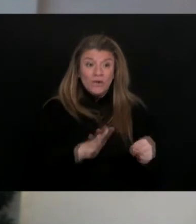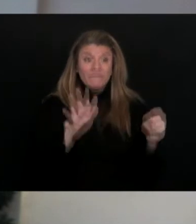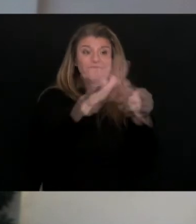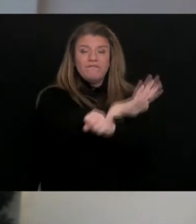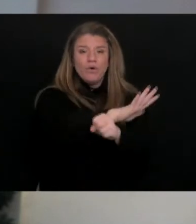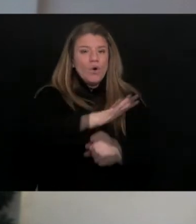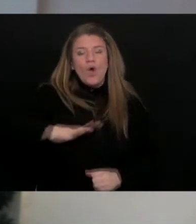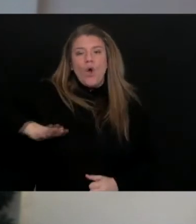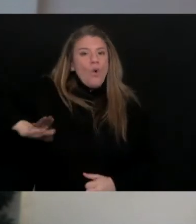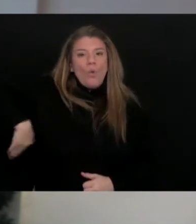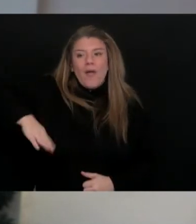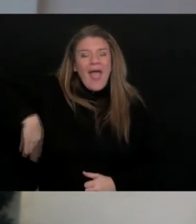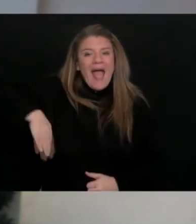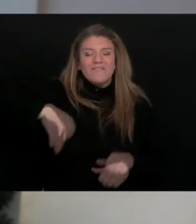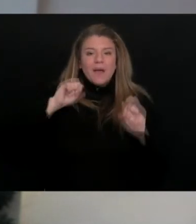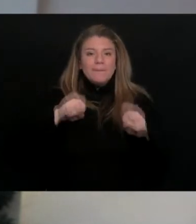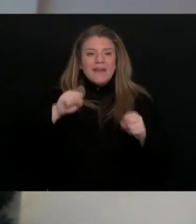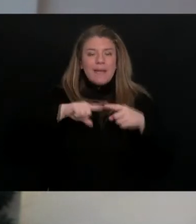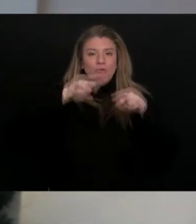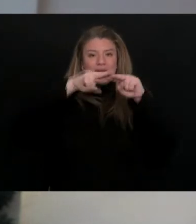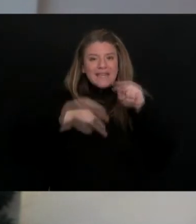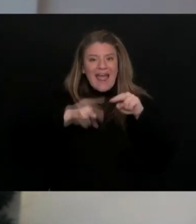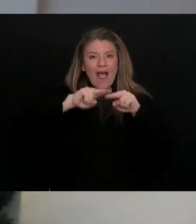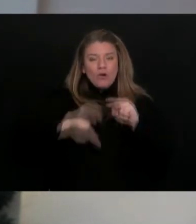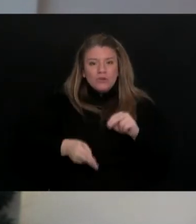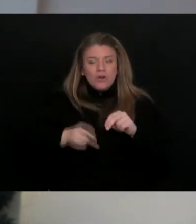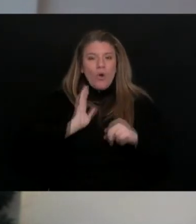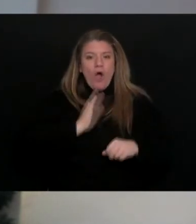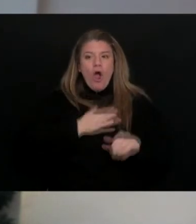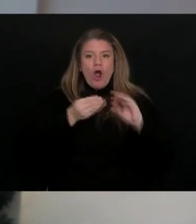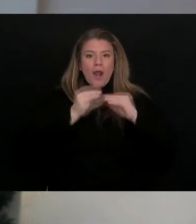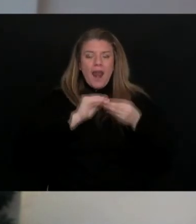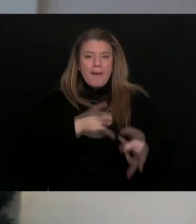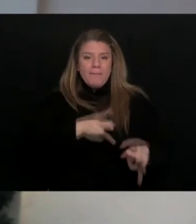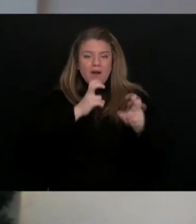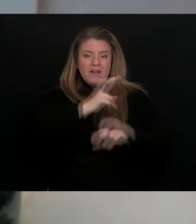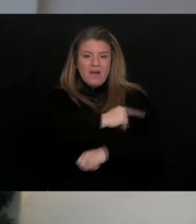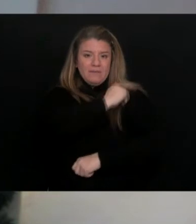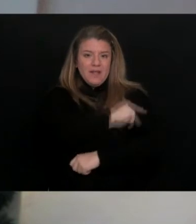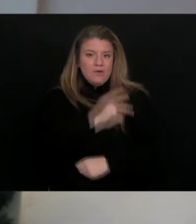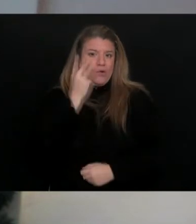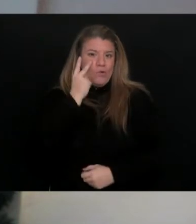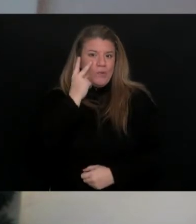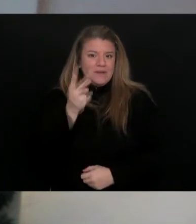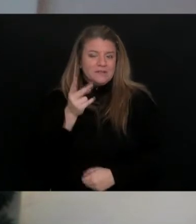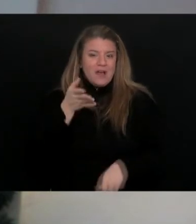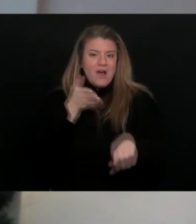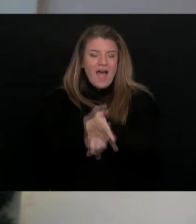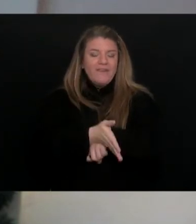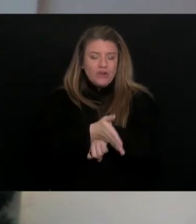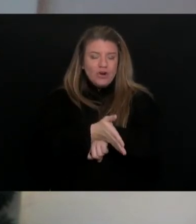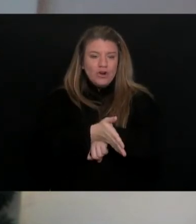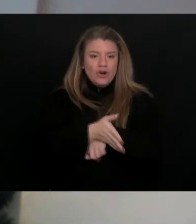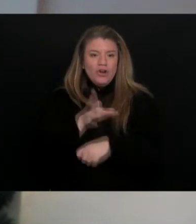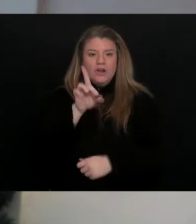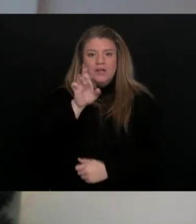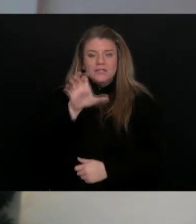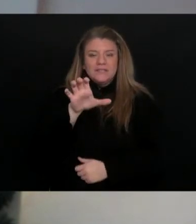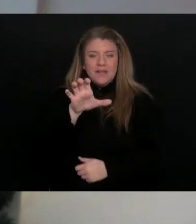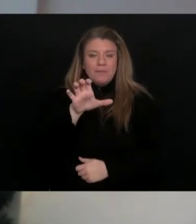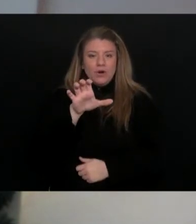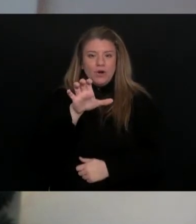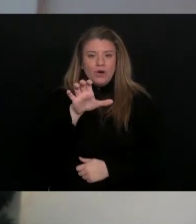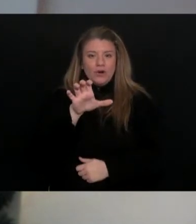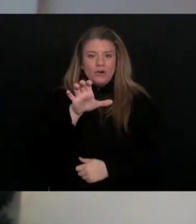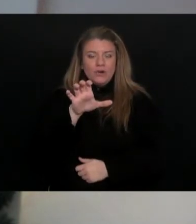able to get back down to that very low number of hospitalized people that we saw after our December